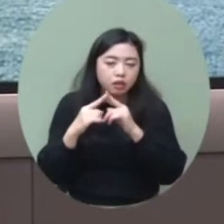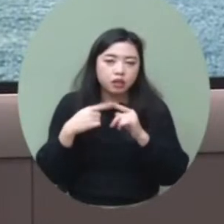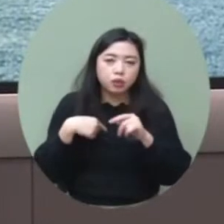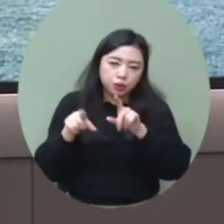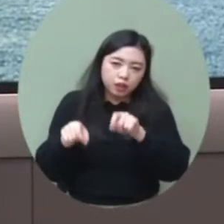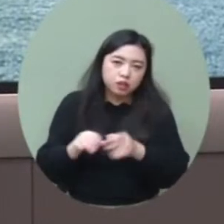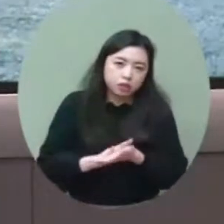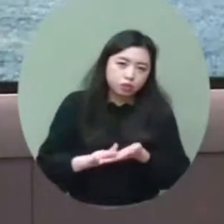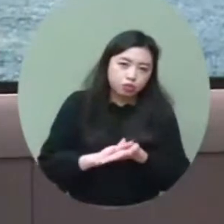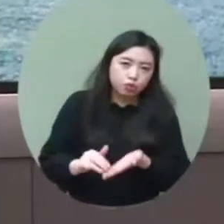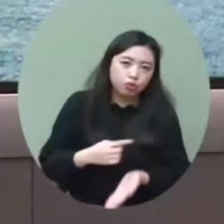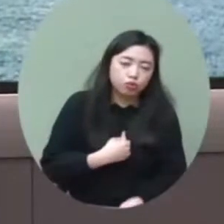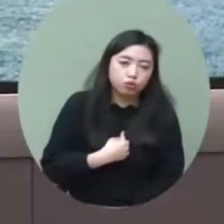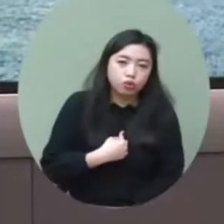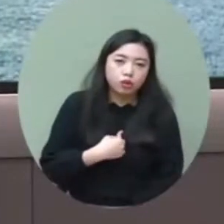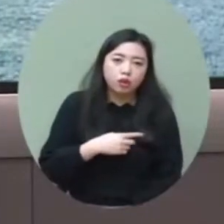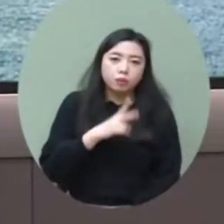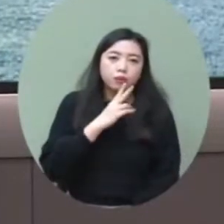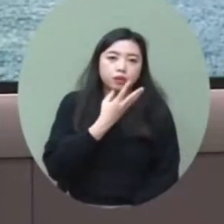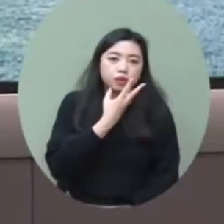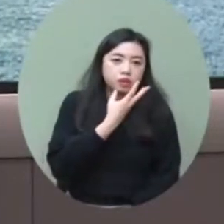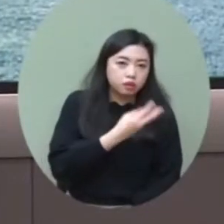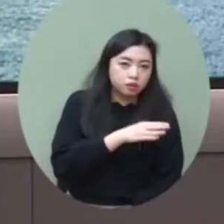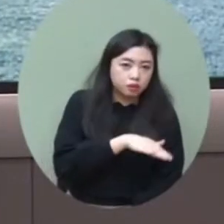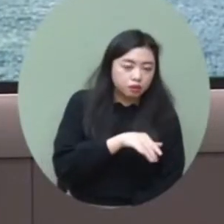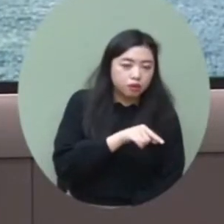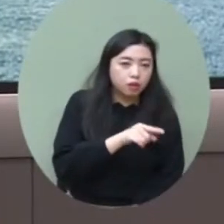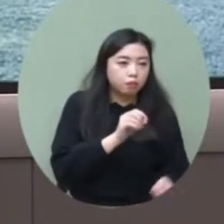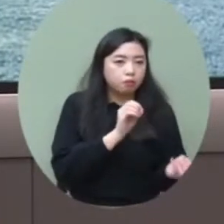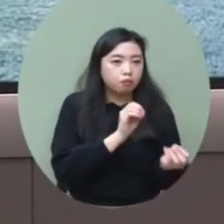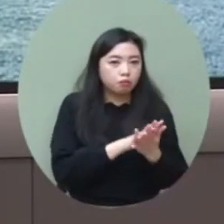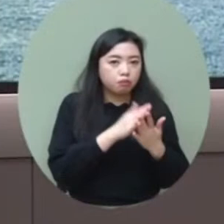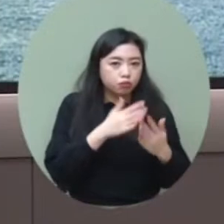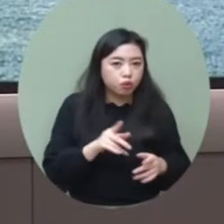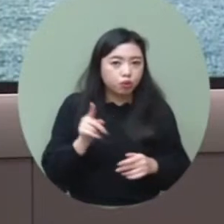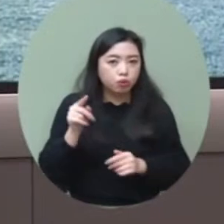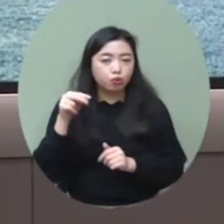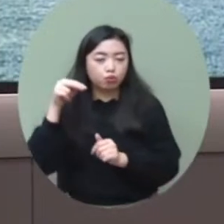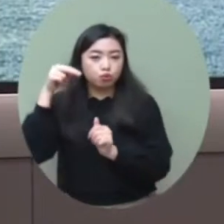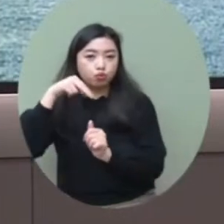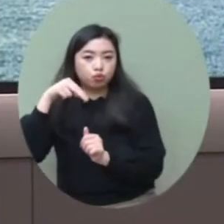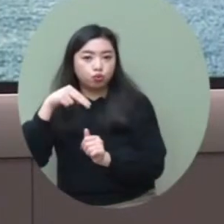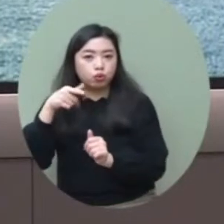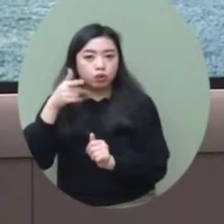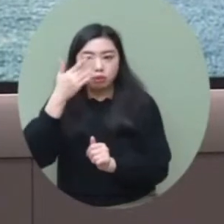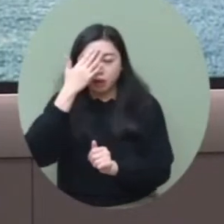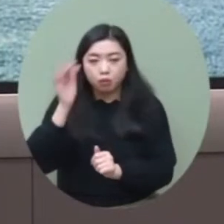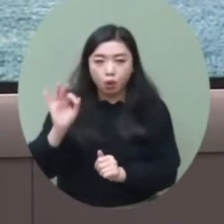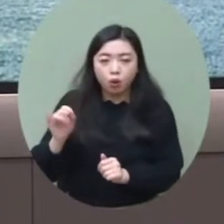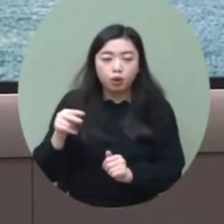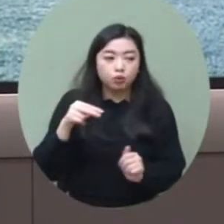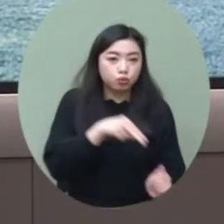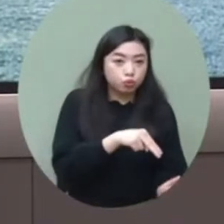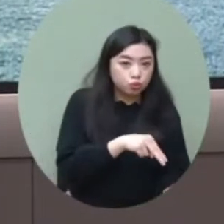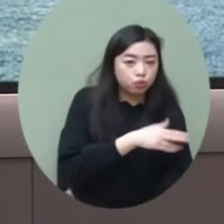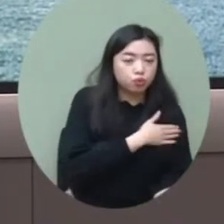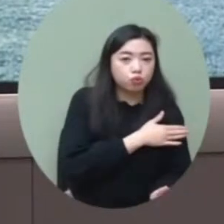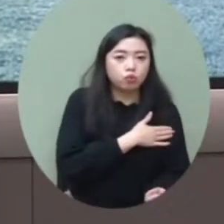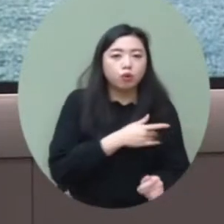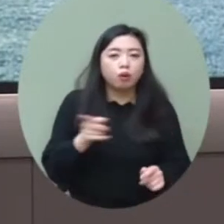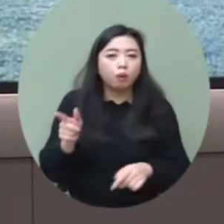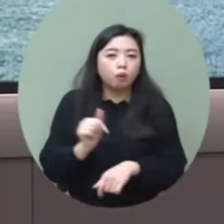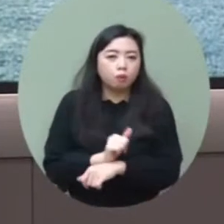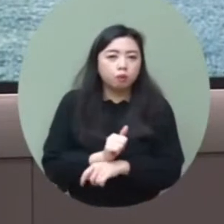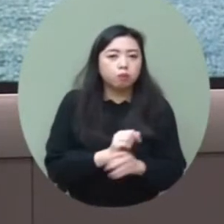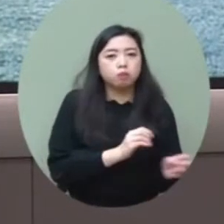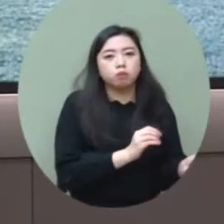We need to discuss it with the family members of the children. If the child is infected and the carer is